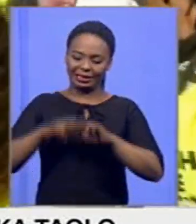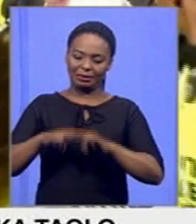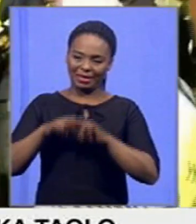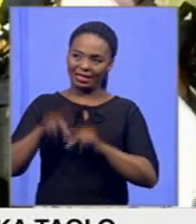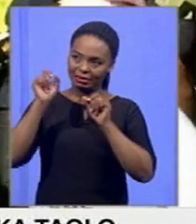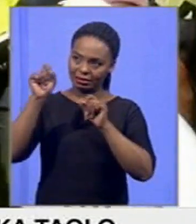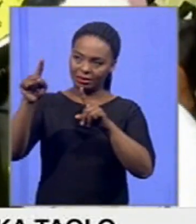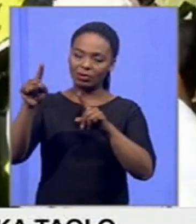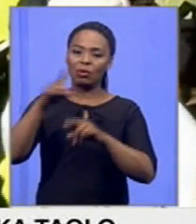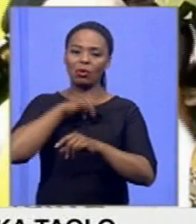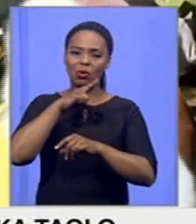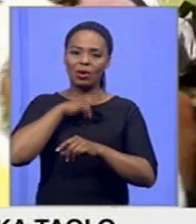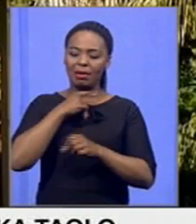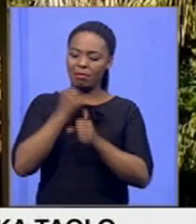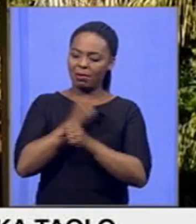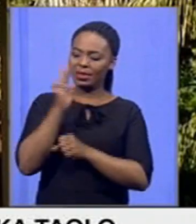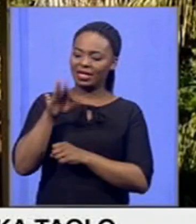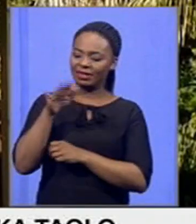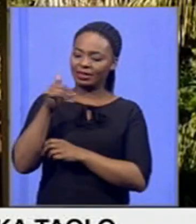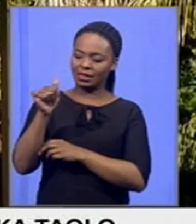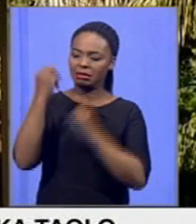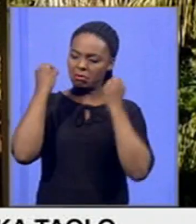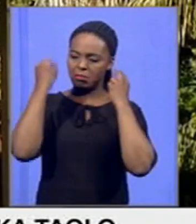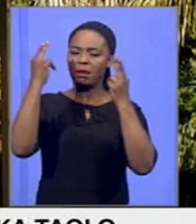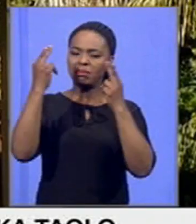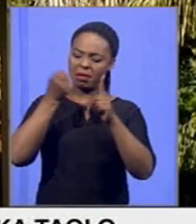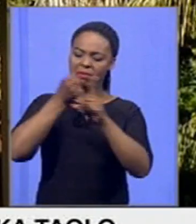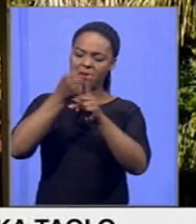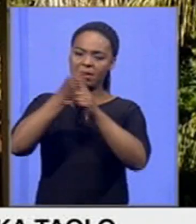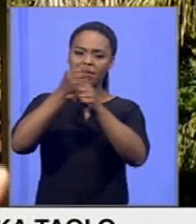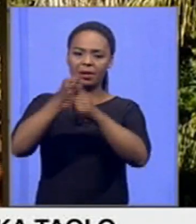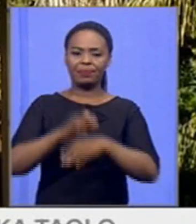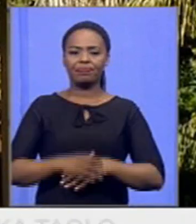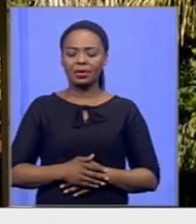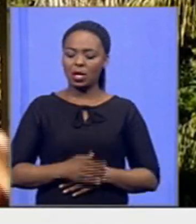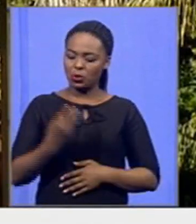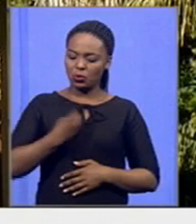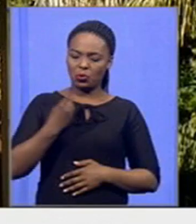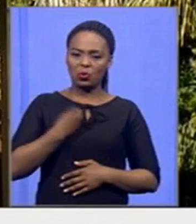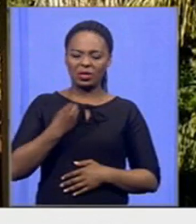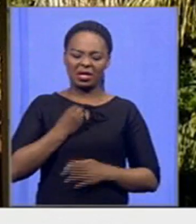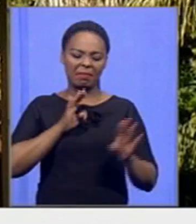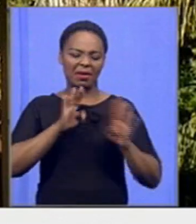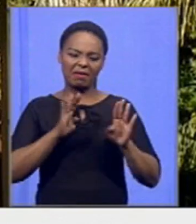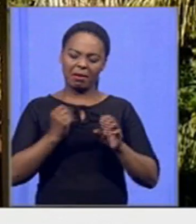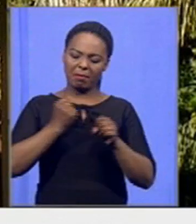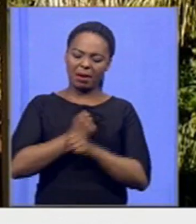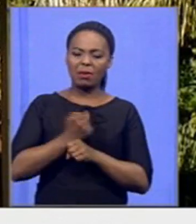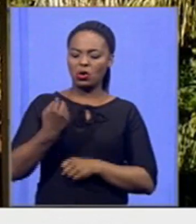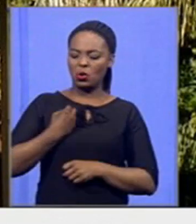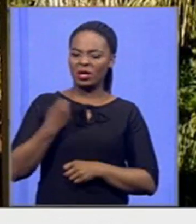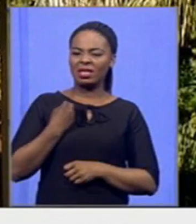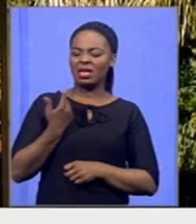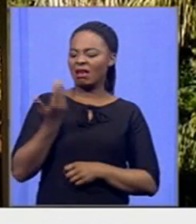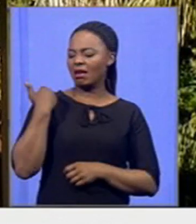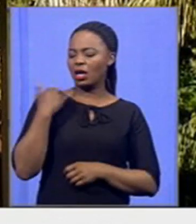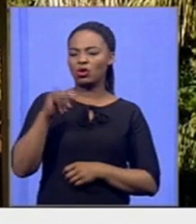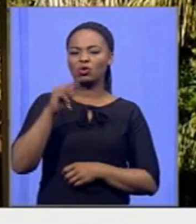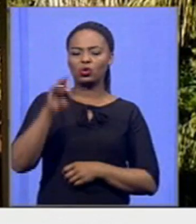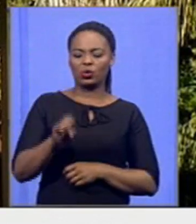ba 1976. We need young people who will behave like young people of June 1976, who